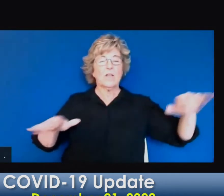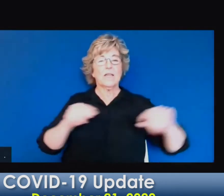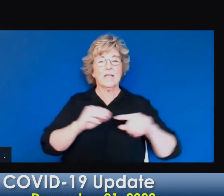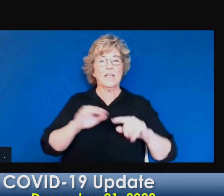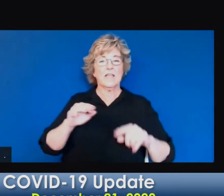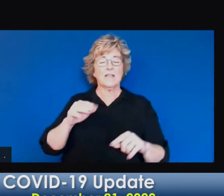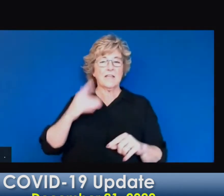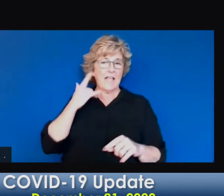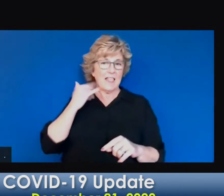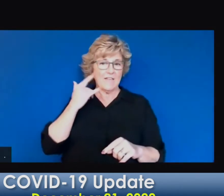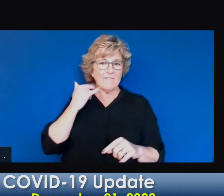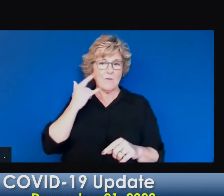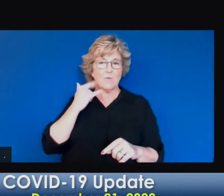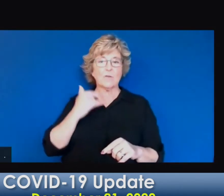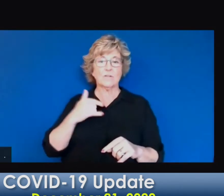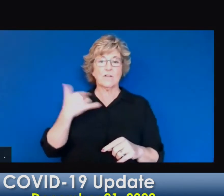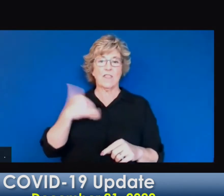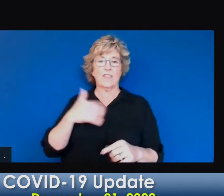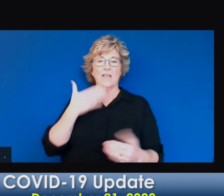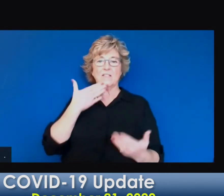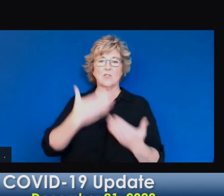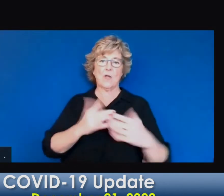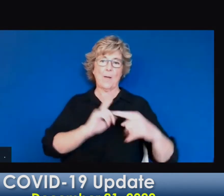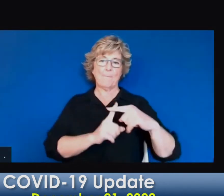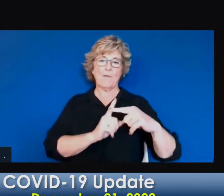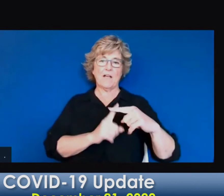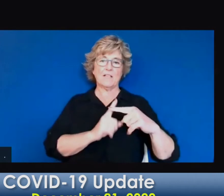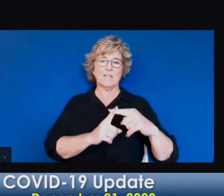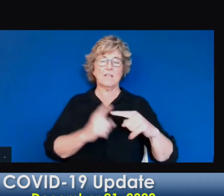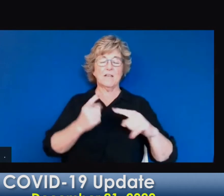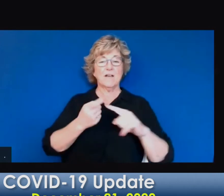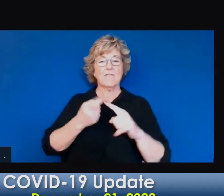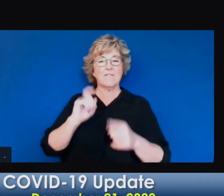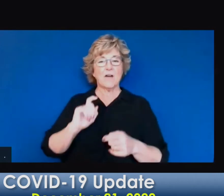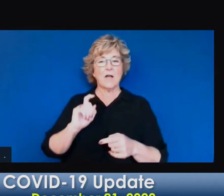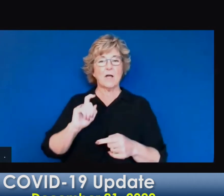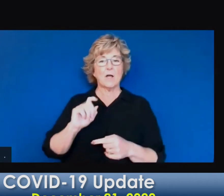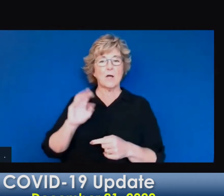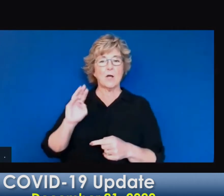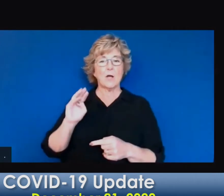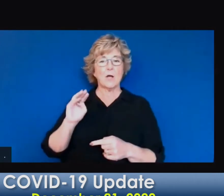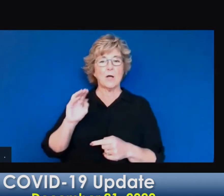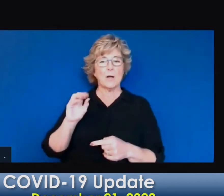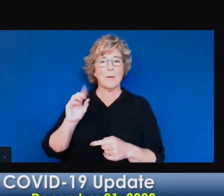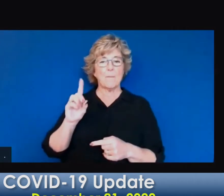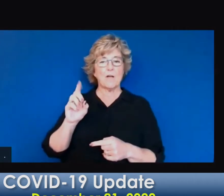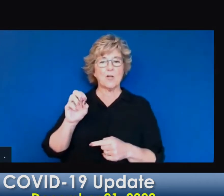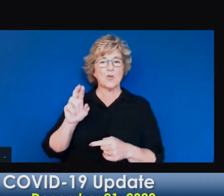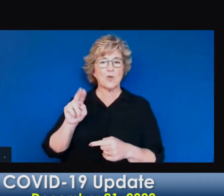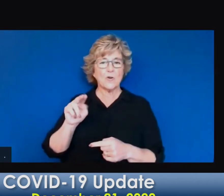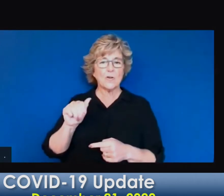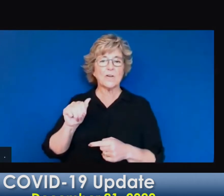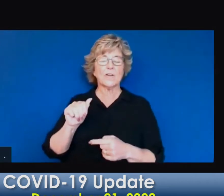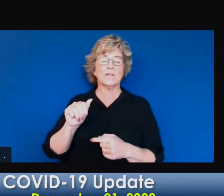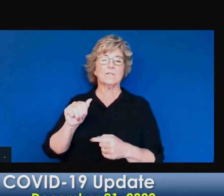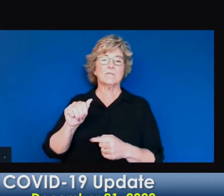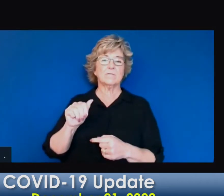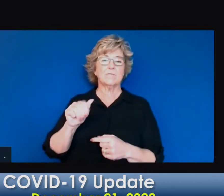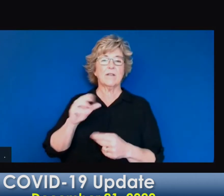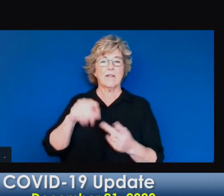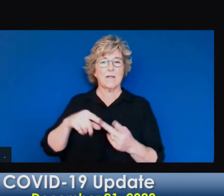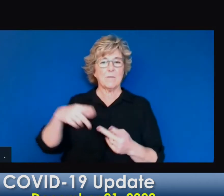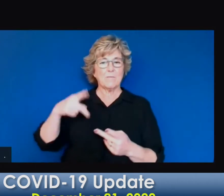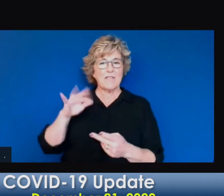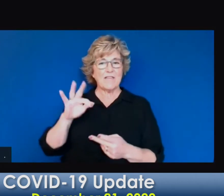and encouraging news coming from Moderna and Pfizer as it relates to the expectations over the next number